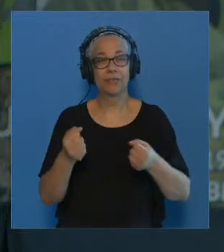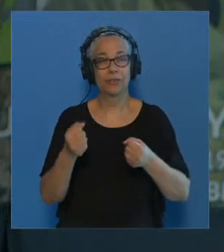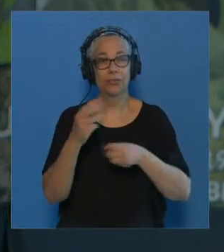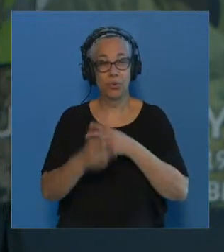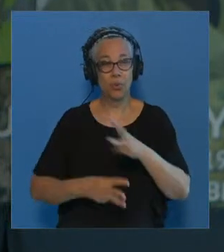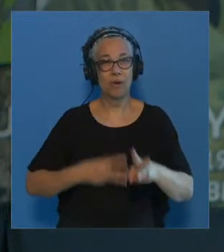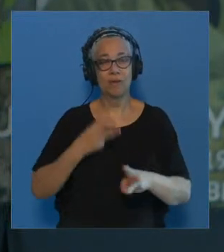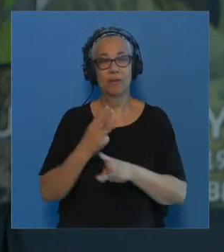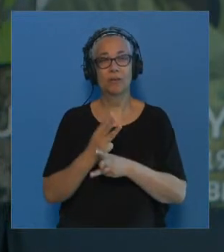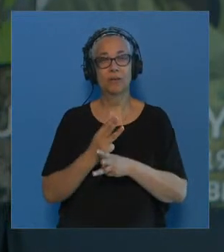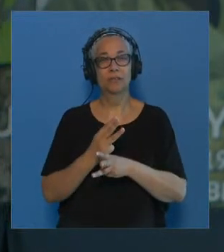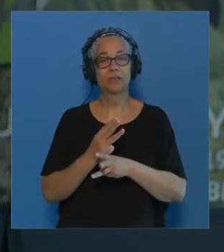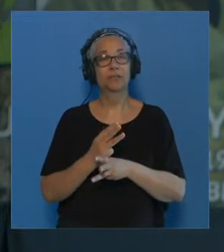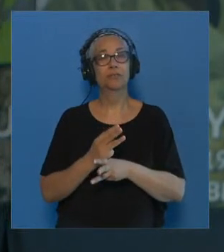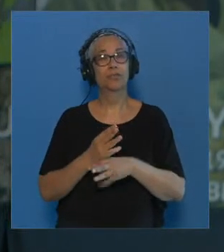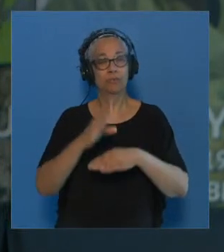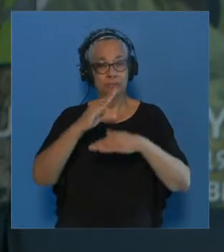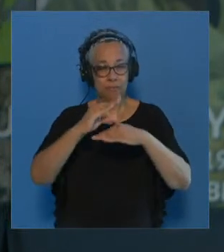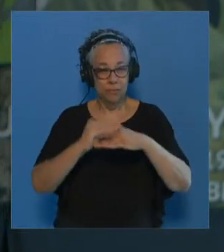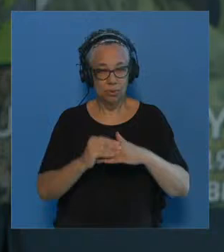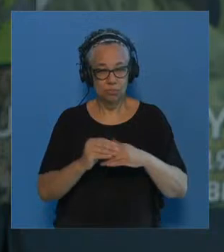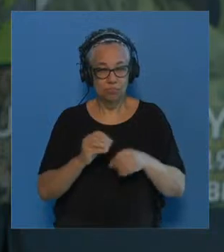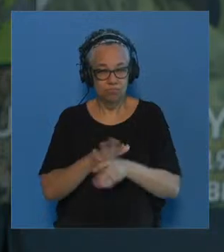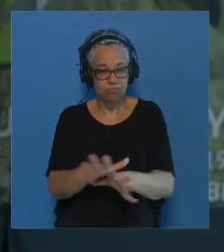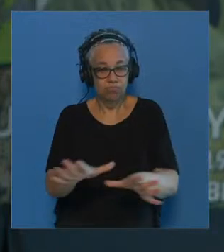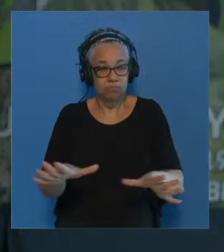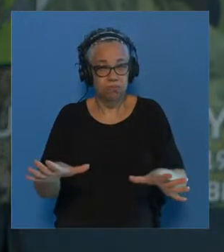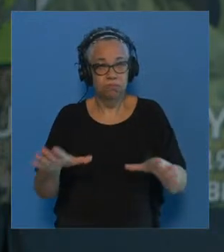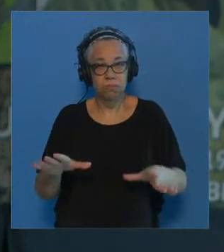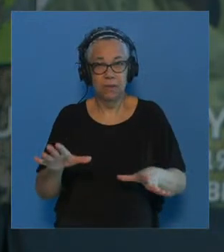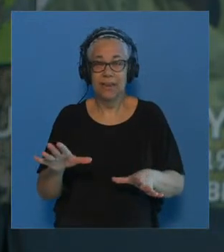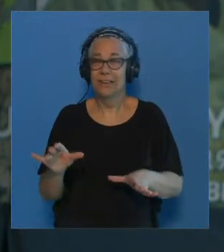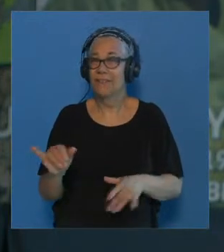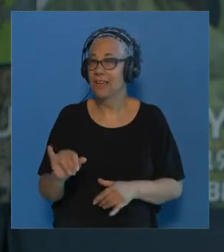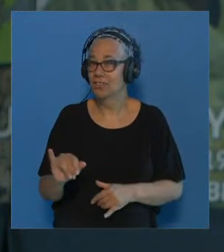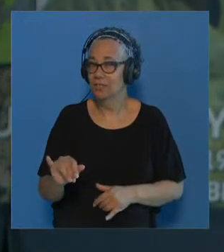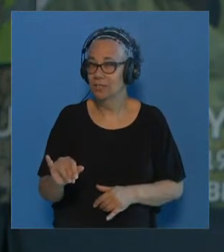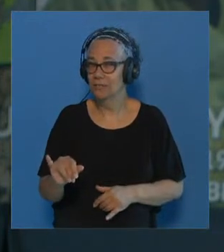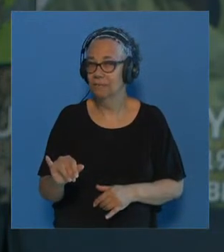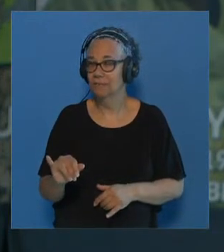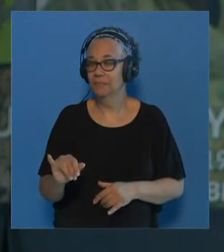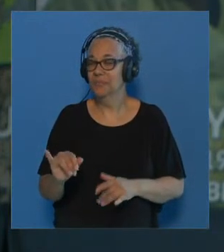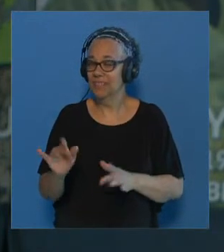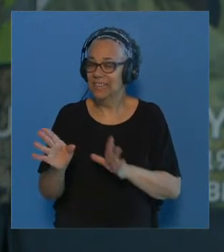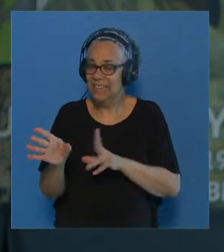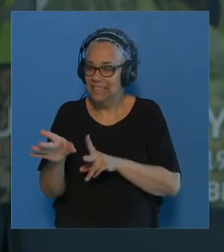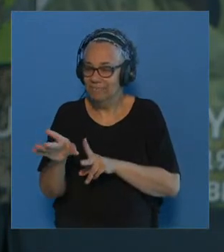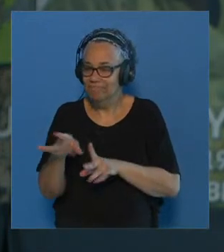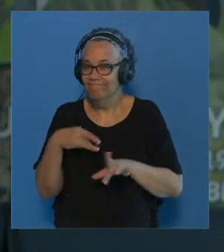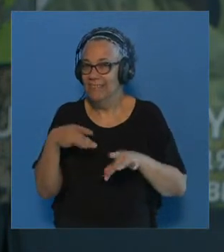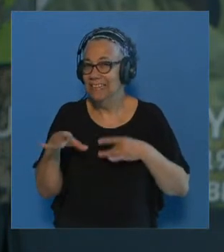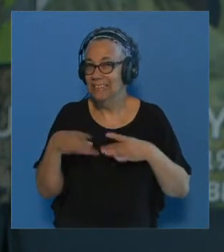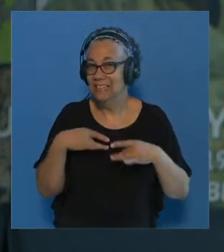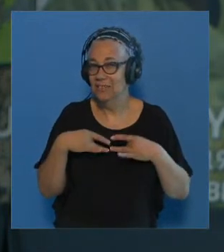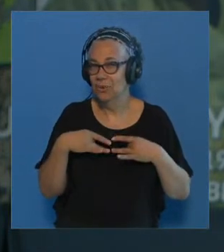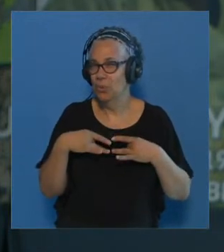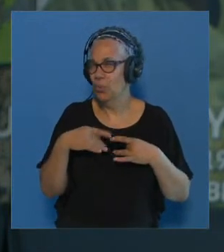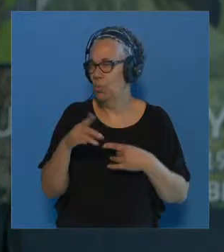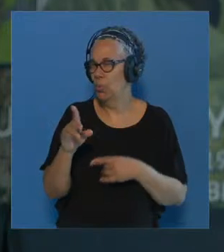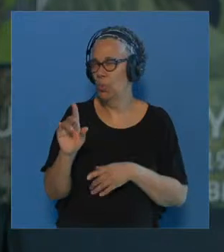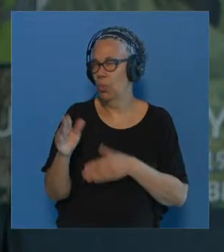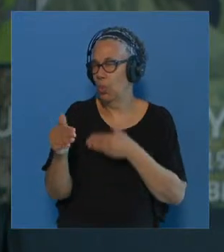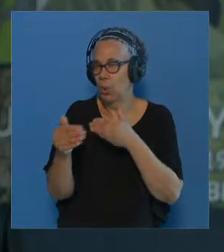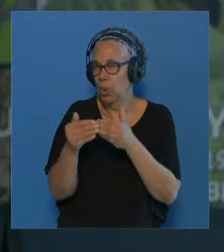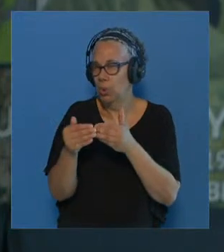help to prevent the spread of infections. A contact is assessed to see how close they were to